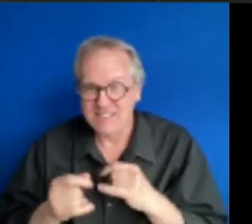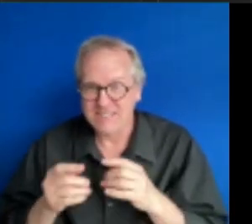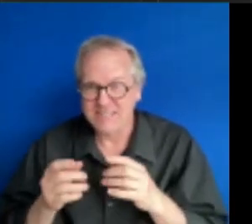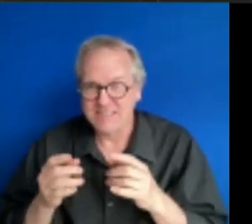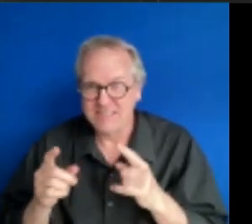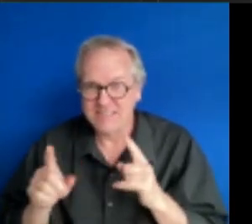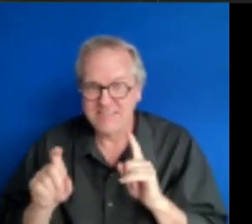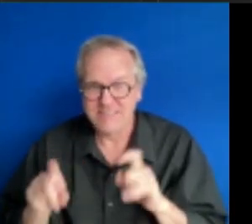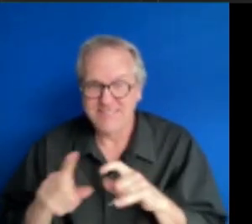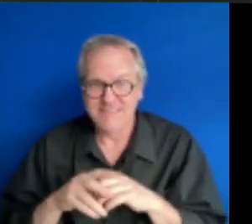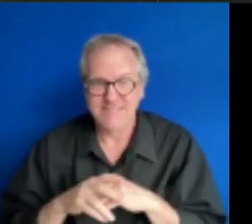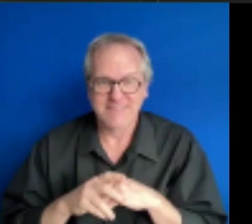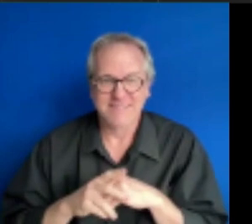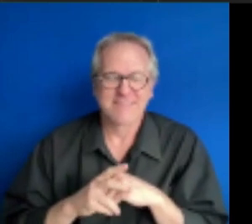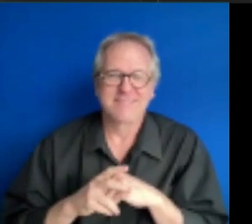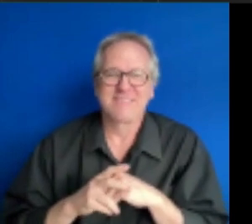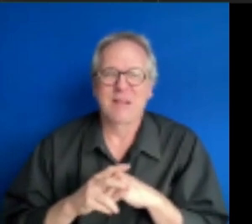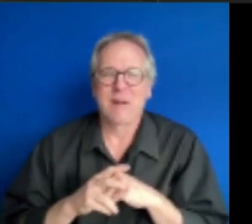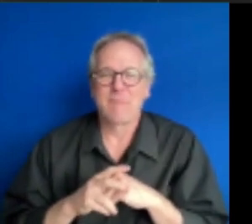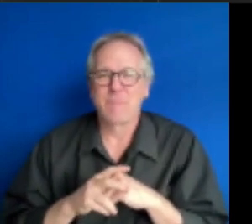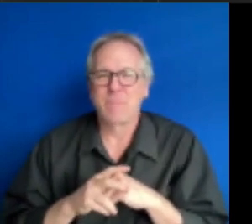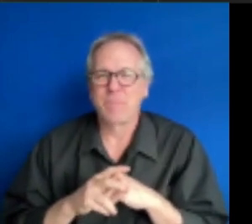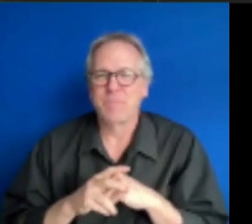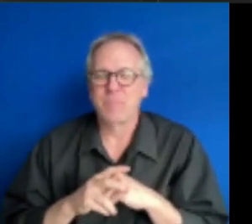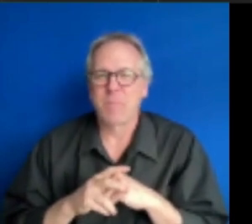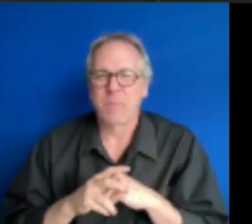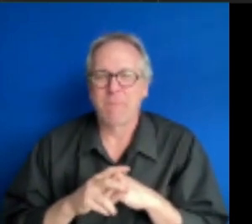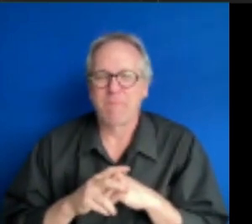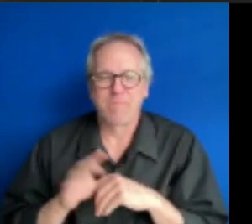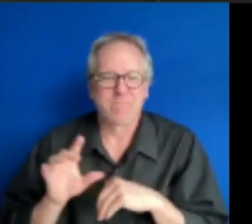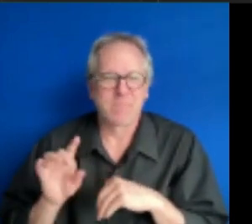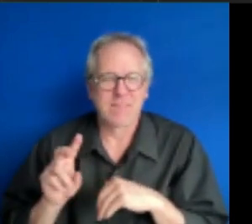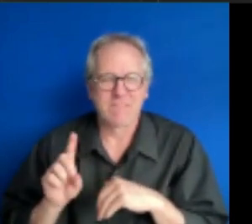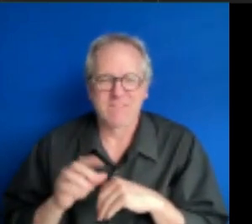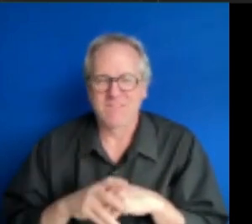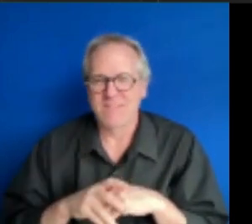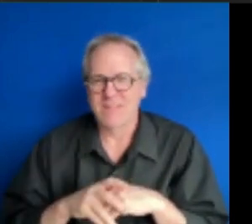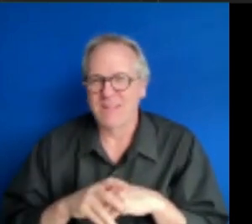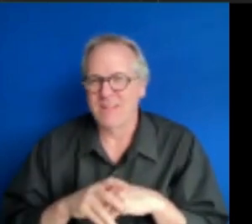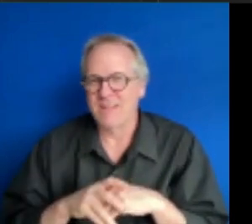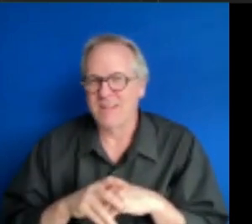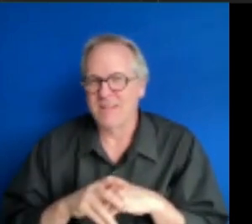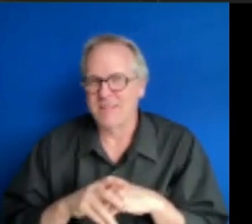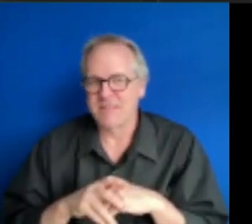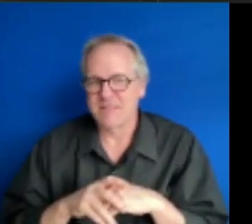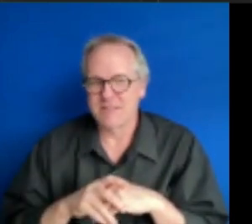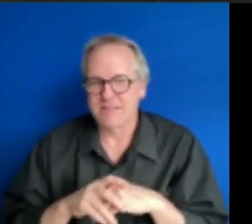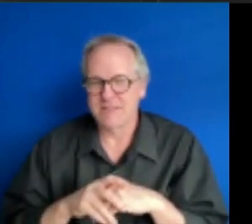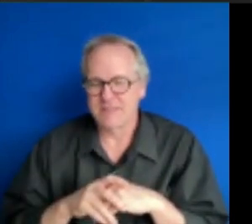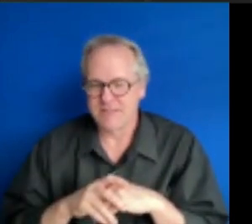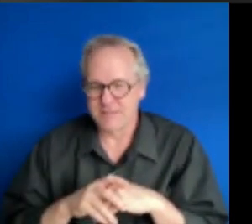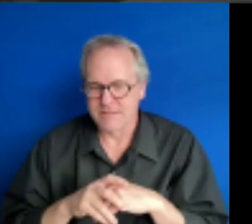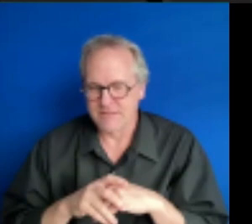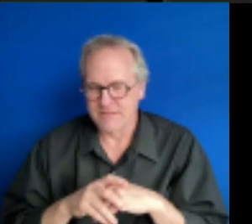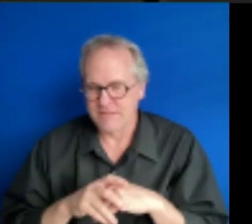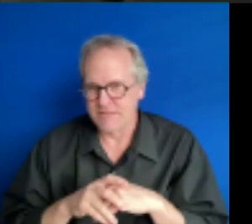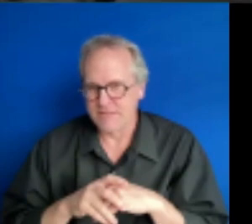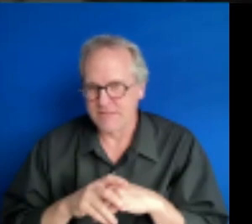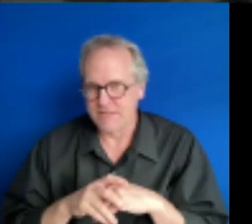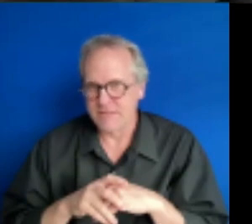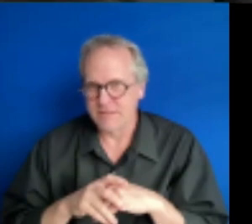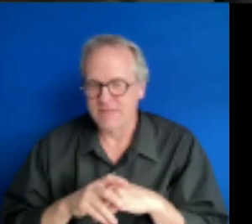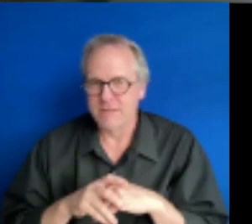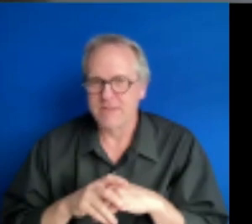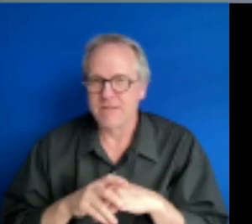Okay. The question? Yeah. Rev. Amanda, have you had